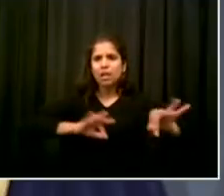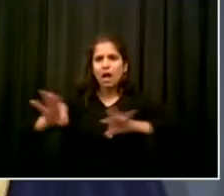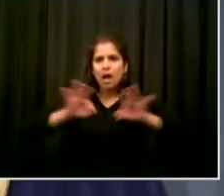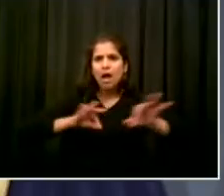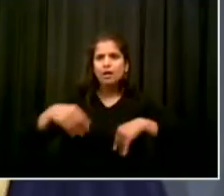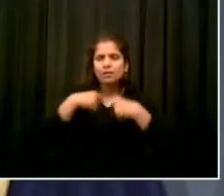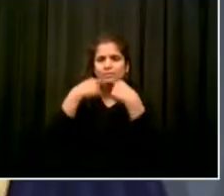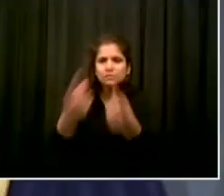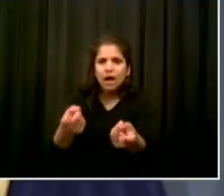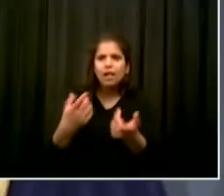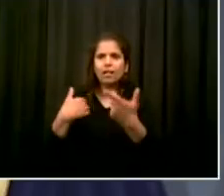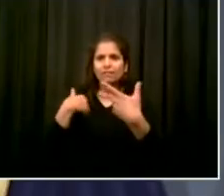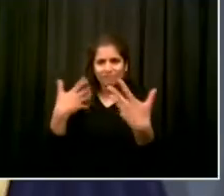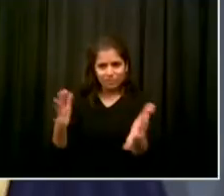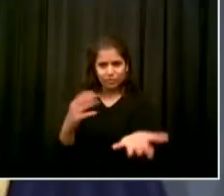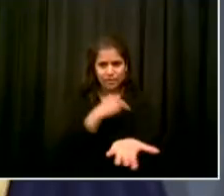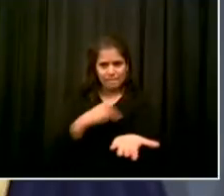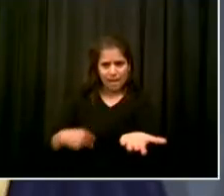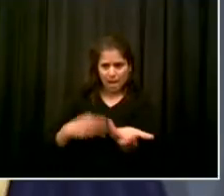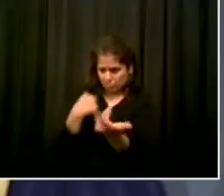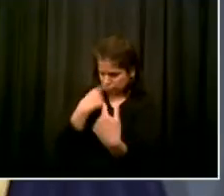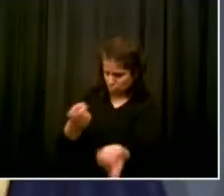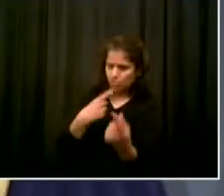who settled the Central Park 5 case,